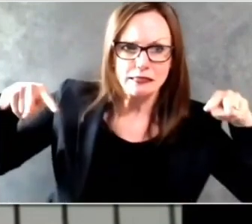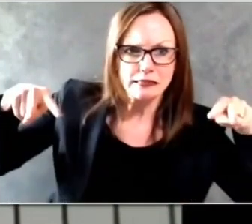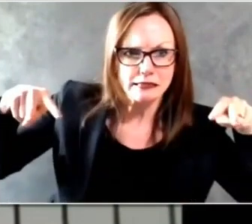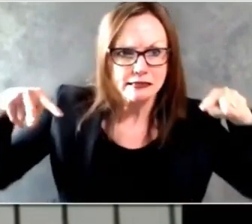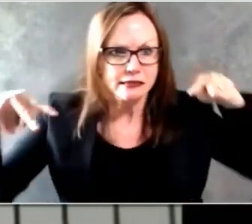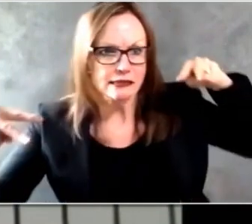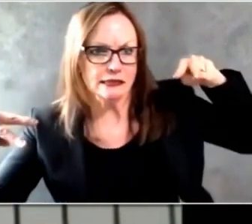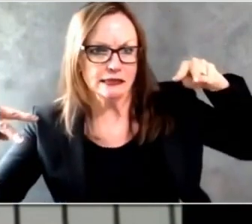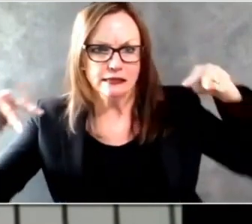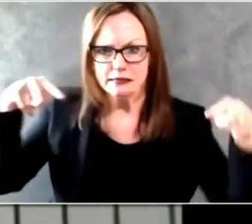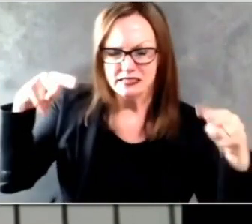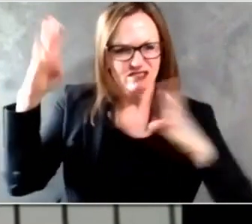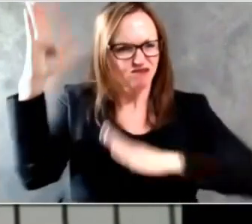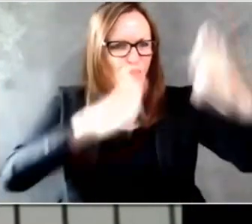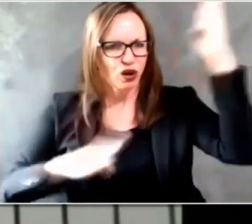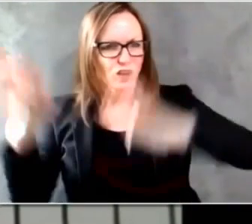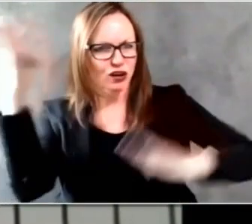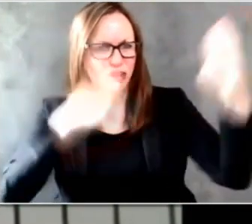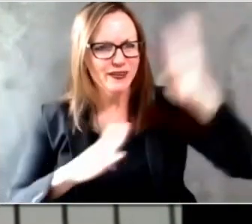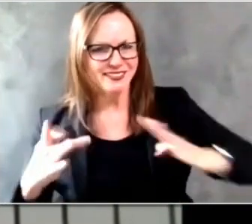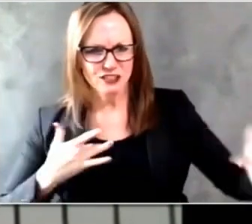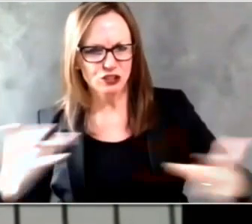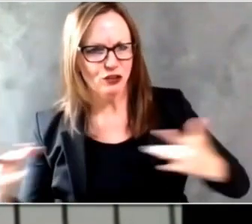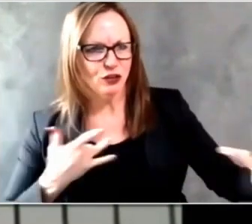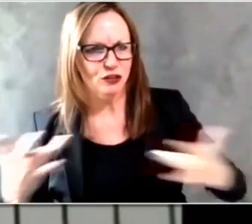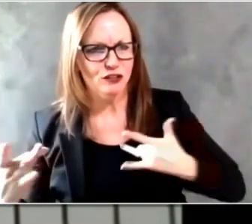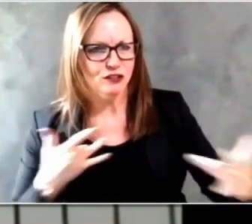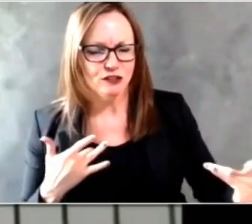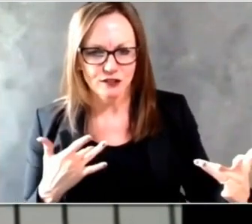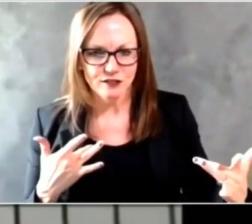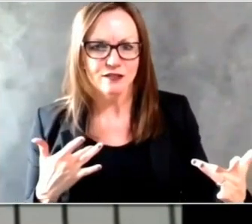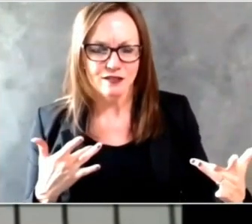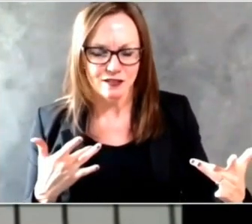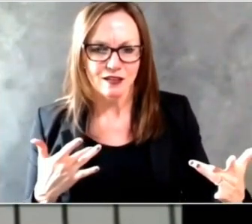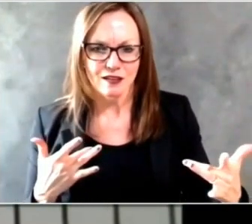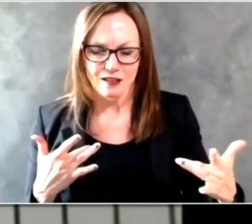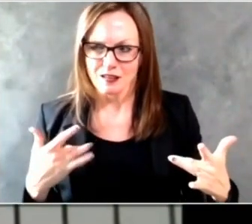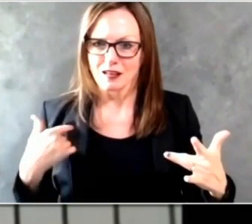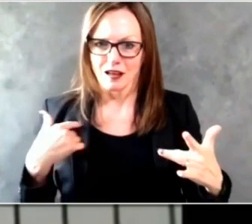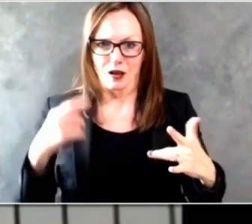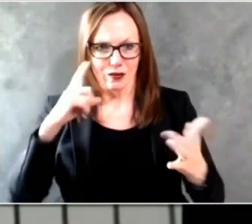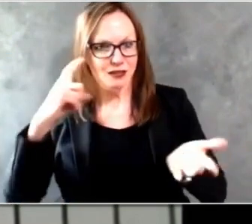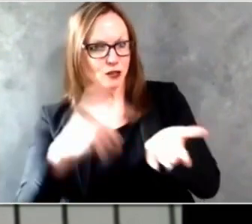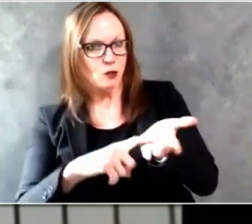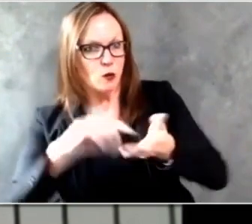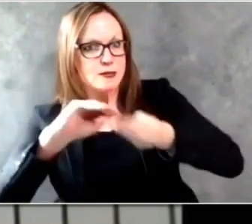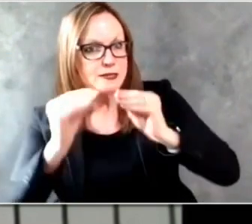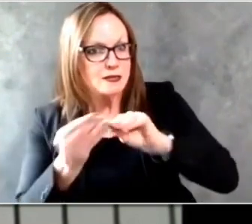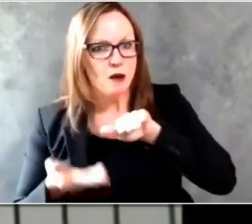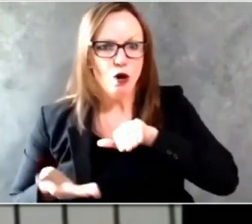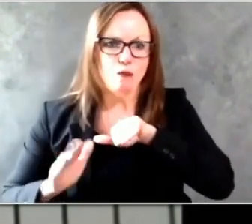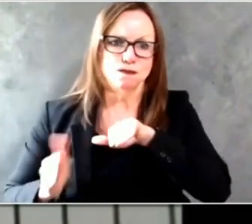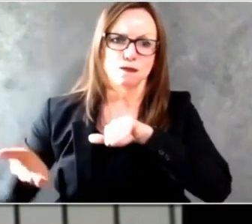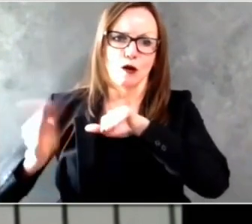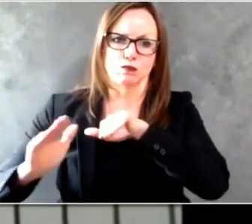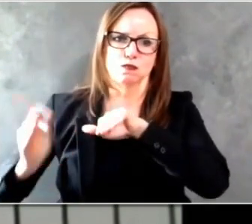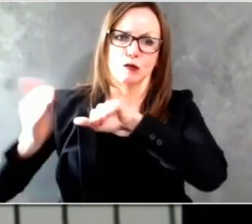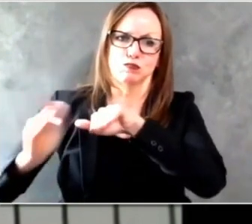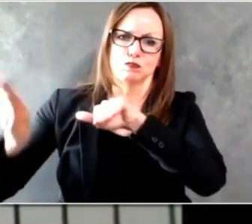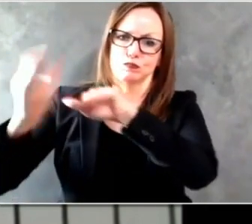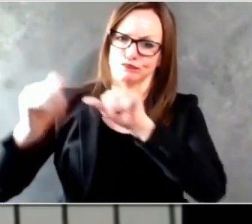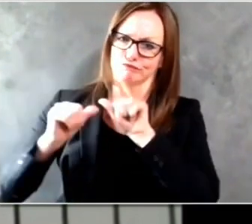as the administrator for the Division of Public Health and State Health Officer, it is my job to ensure that, we are doing what we can